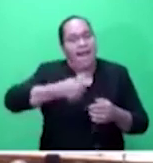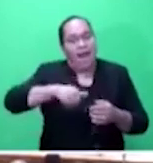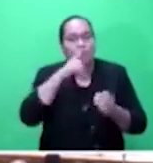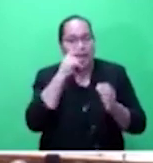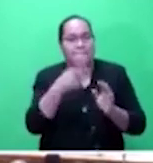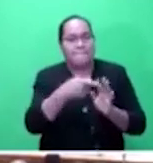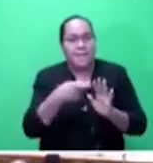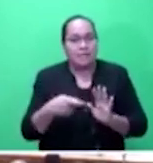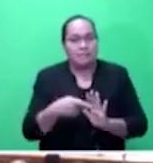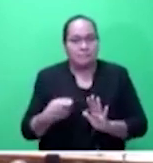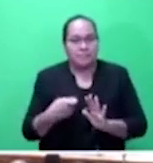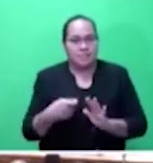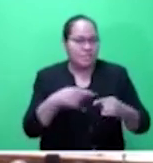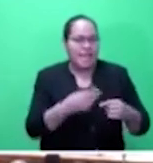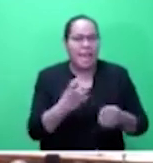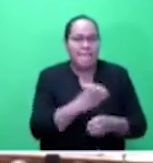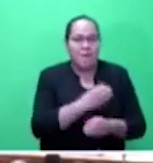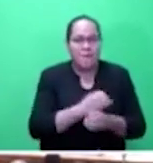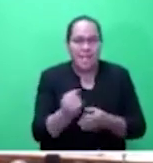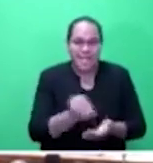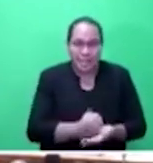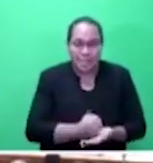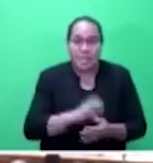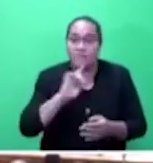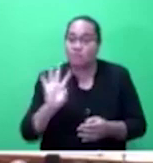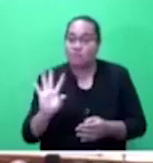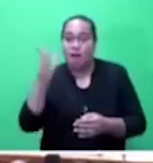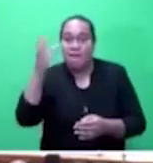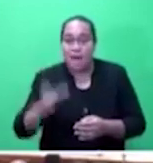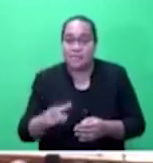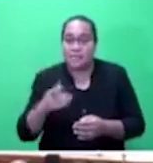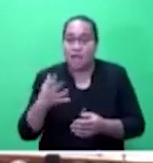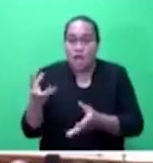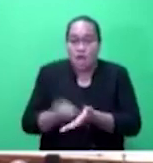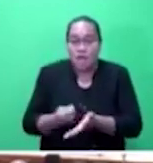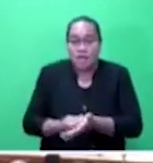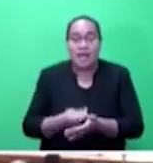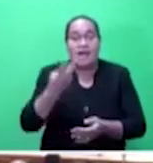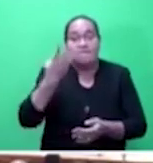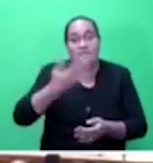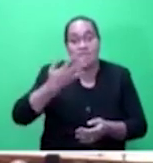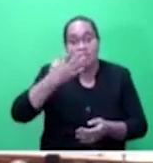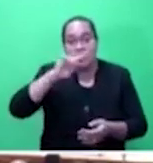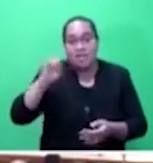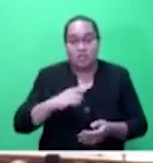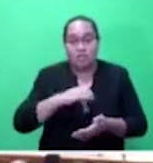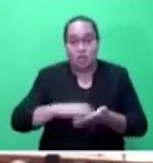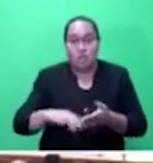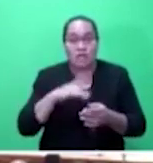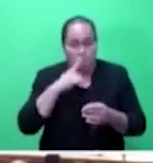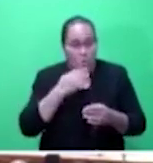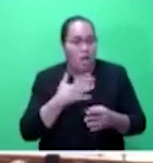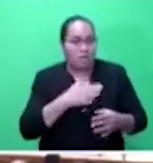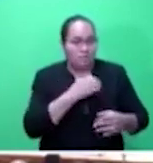deducted against employment income. So a person earning $50,000, for example, who also runs or starts a business